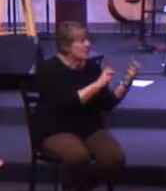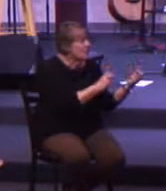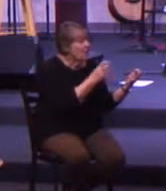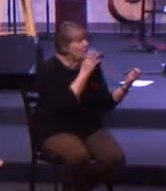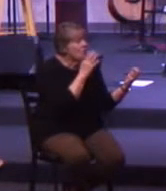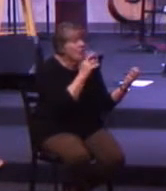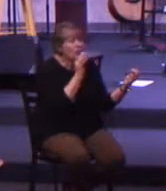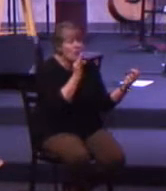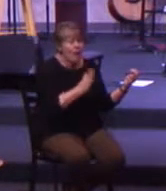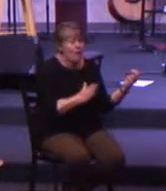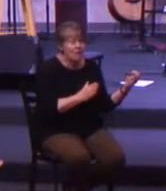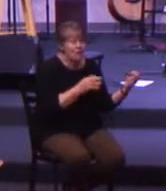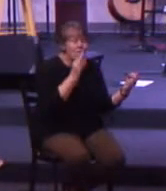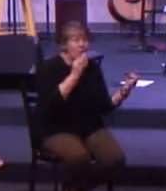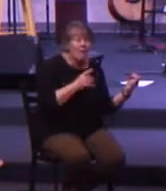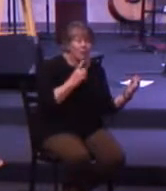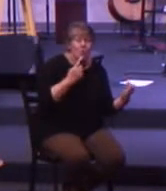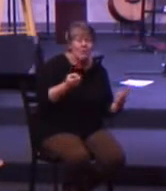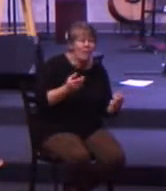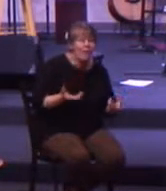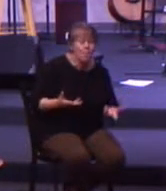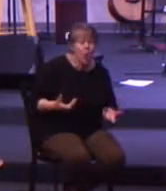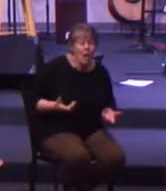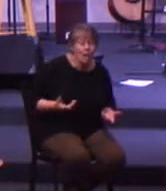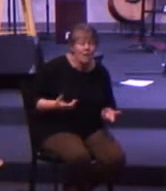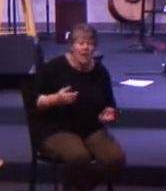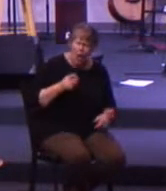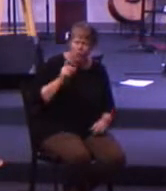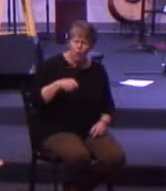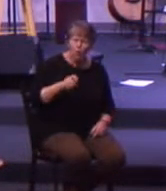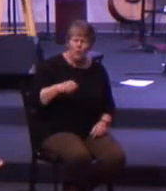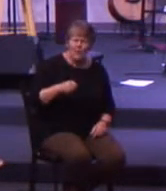need to submit to your husband and do whatever he says.